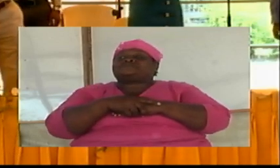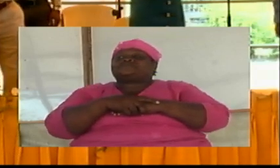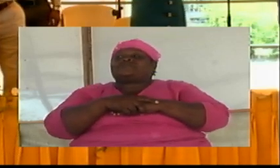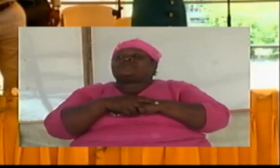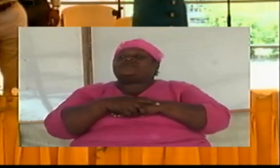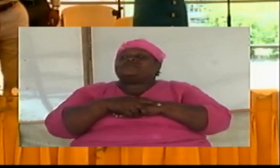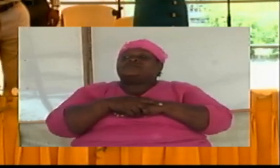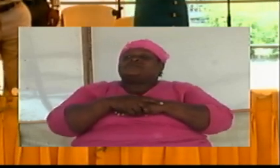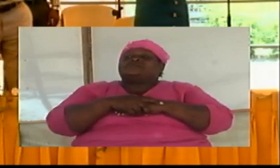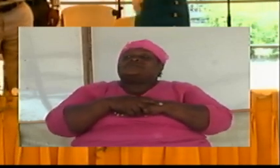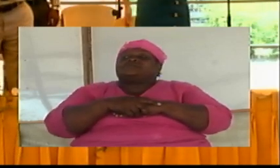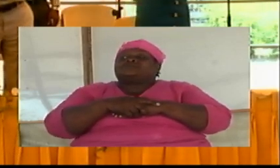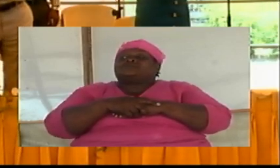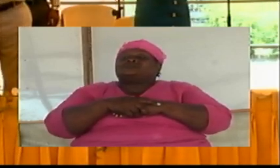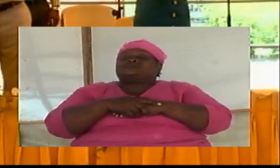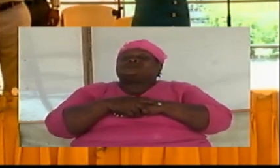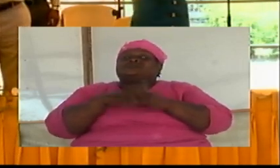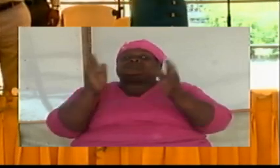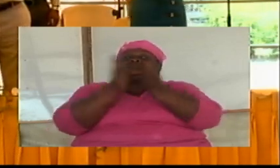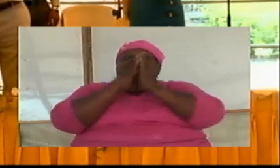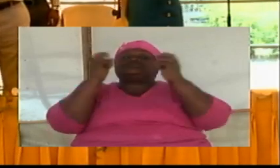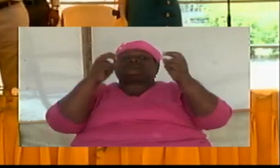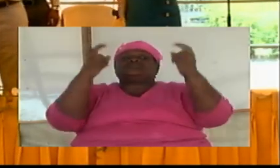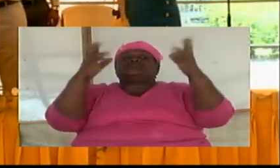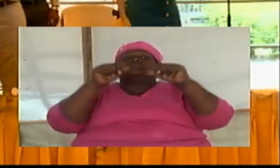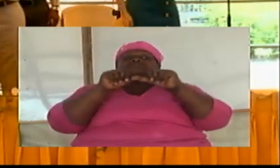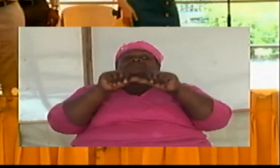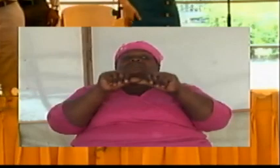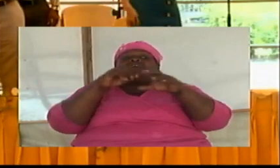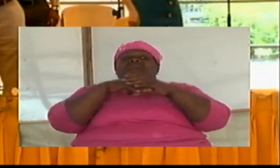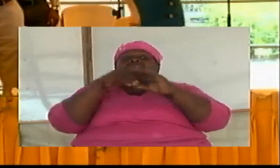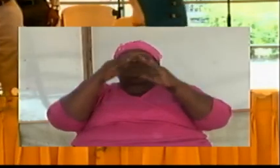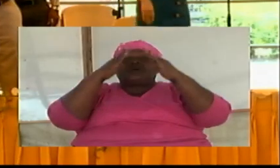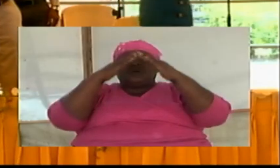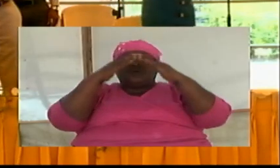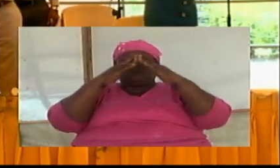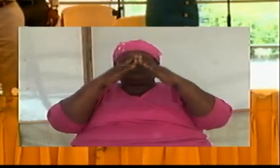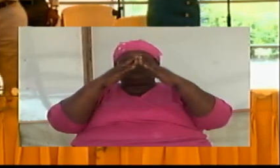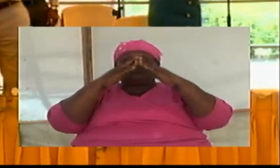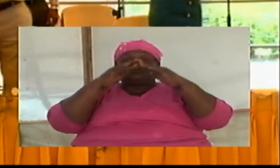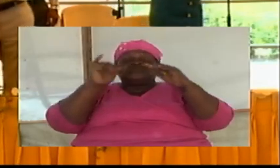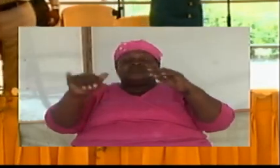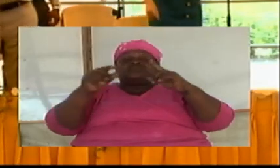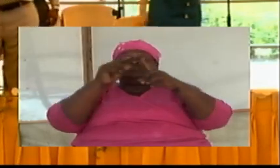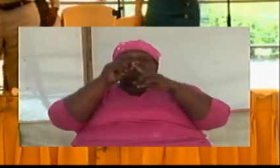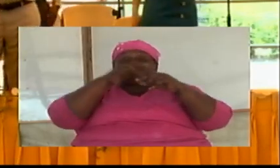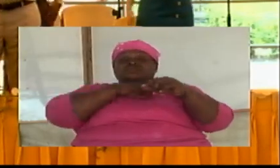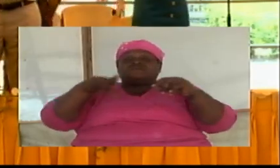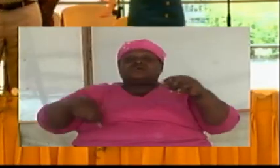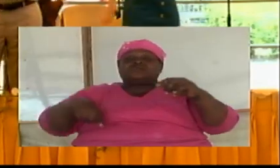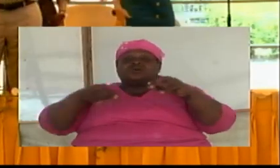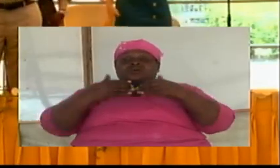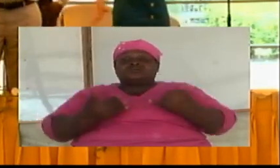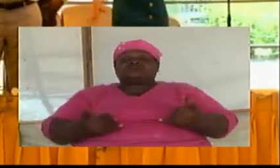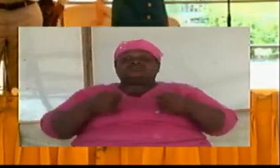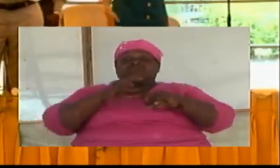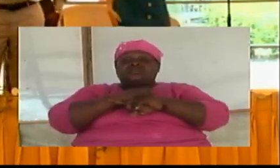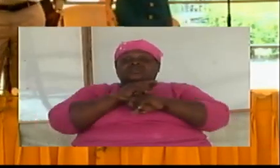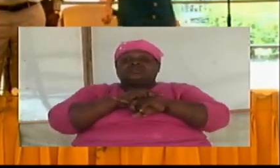over you. Hallelujah. Stay in the house. That's the word of the Lord today. And if you have tuned